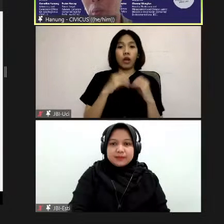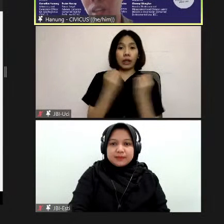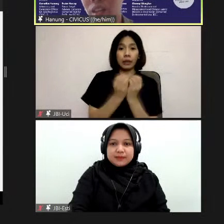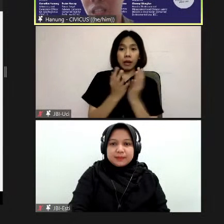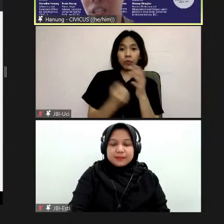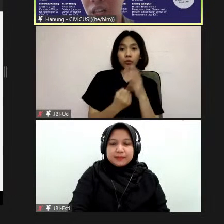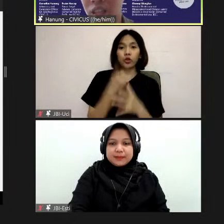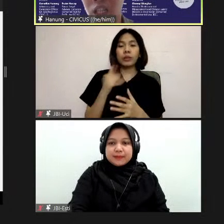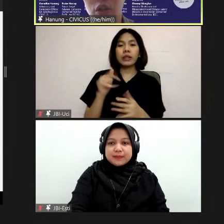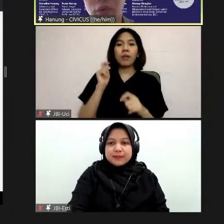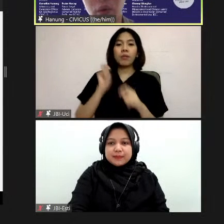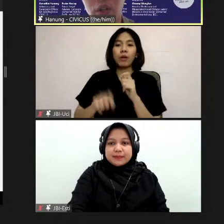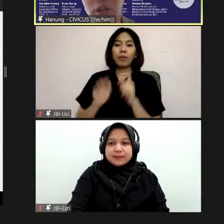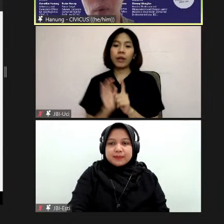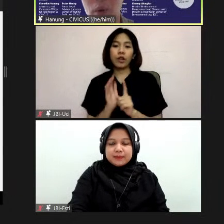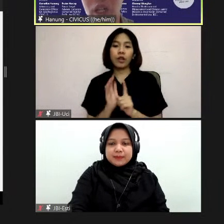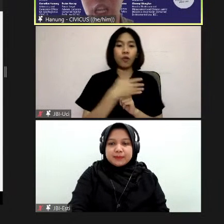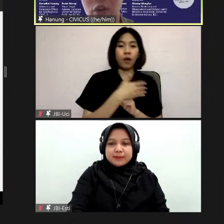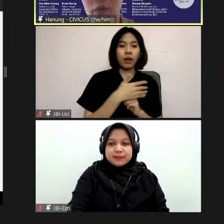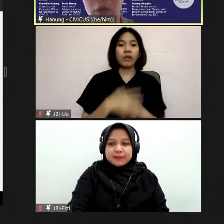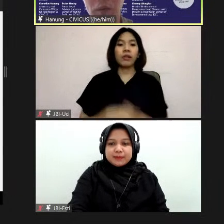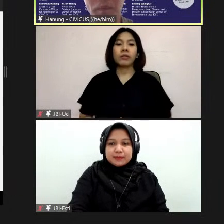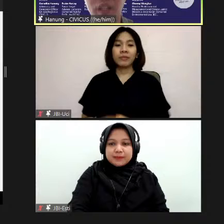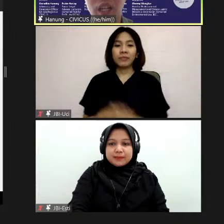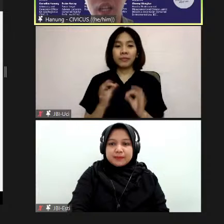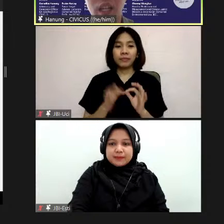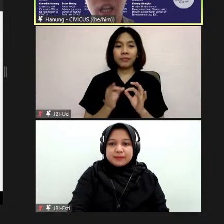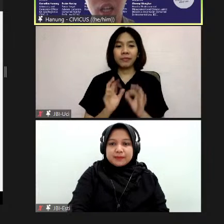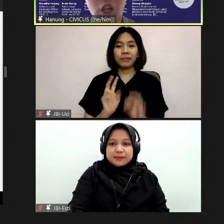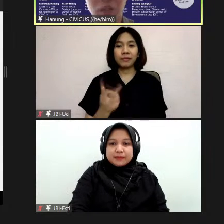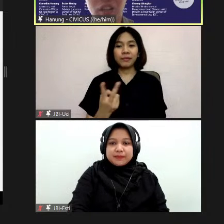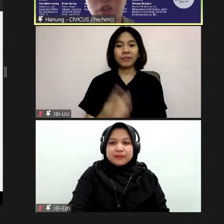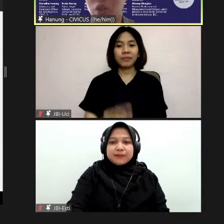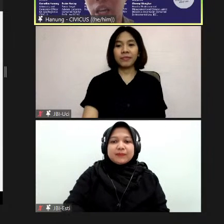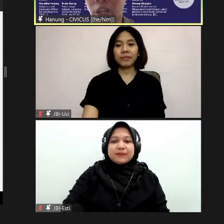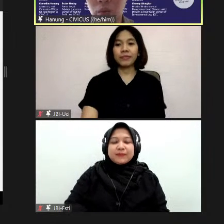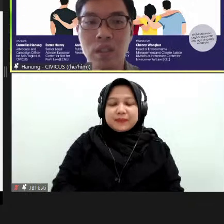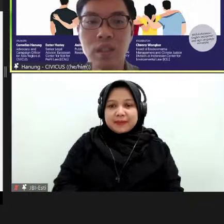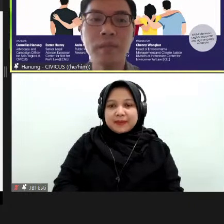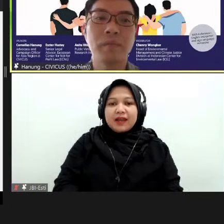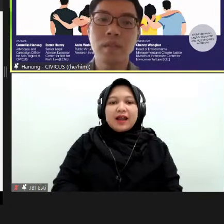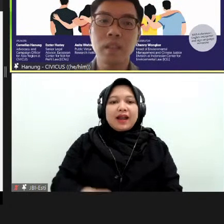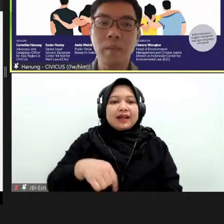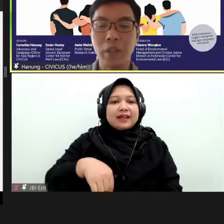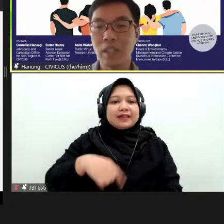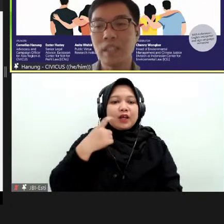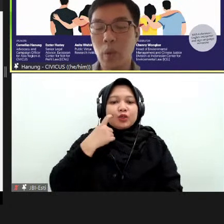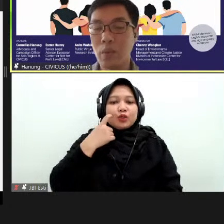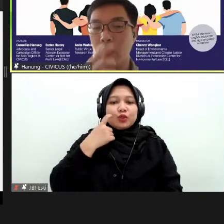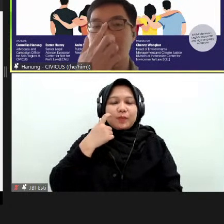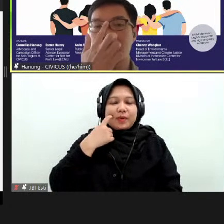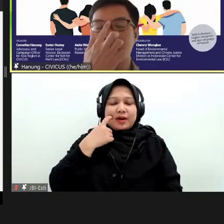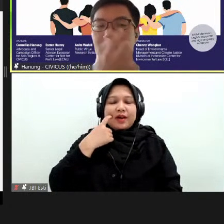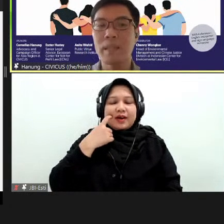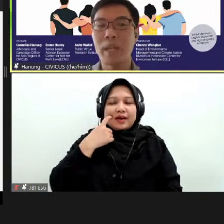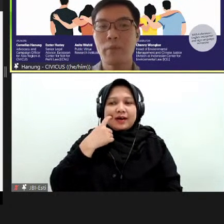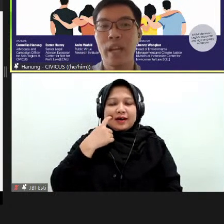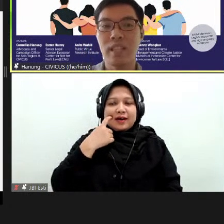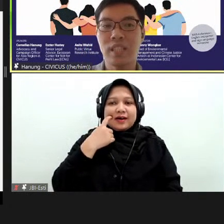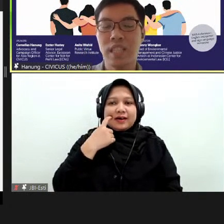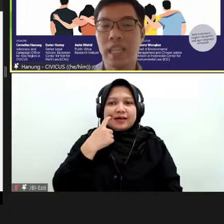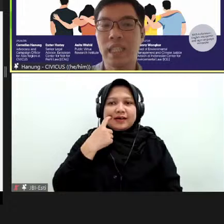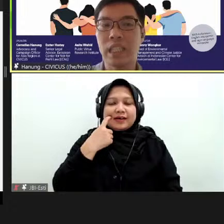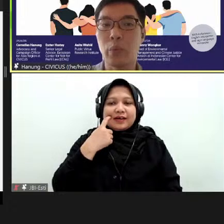changed the rating for Mongolia from obstructed to narrow, because we see it as a